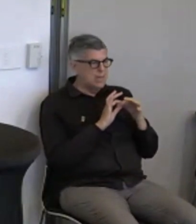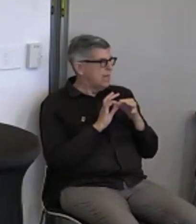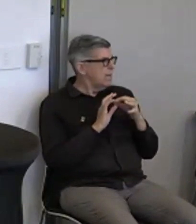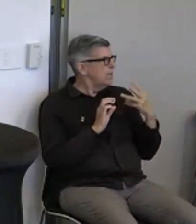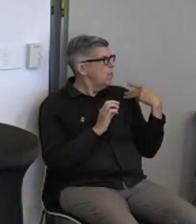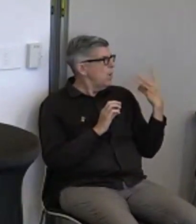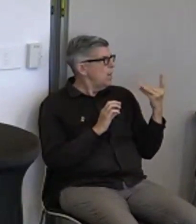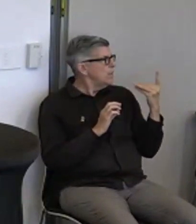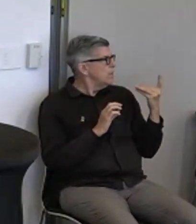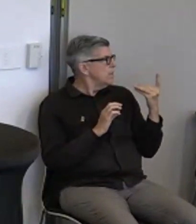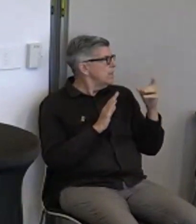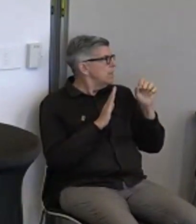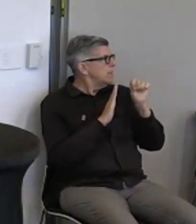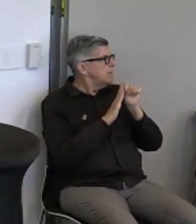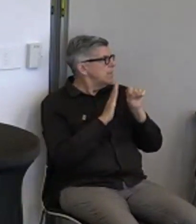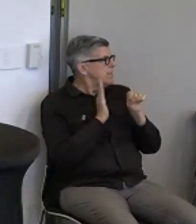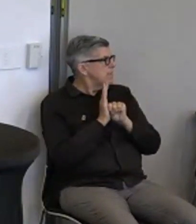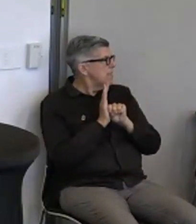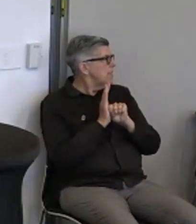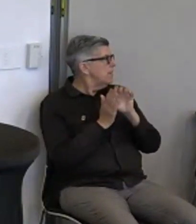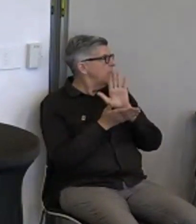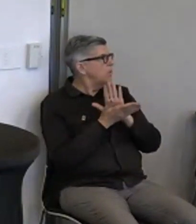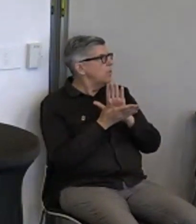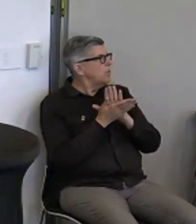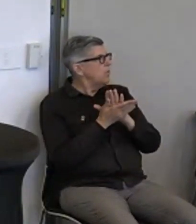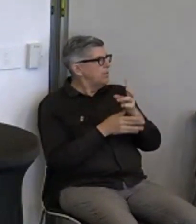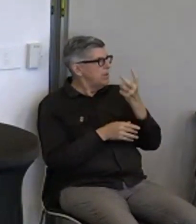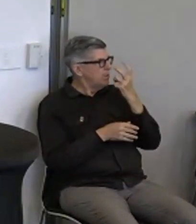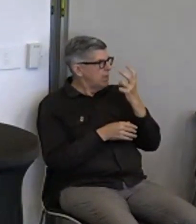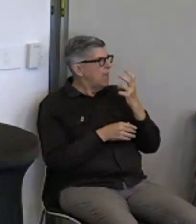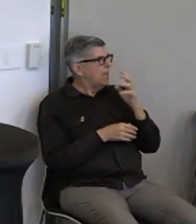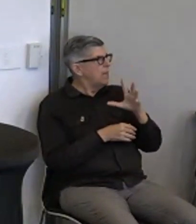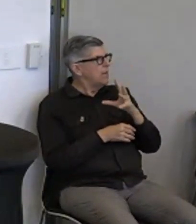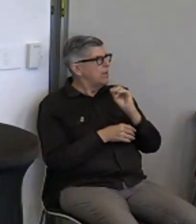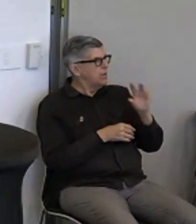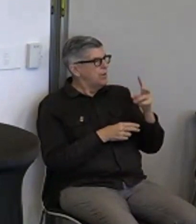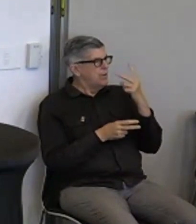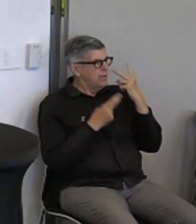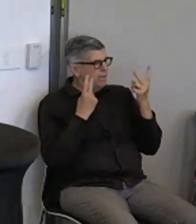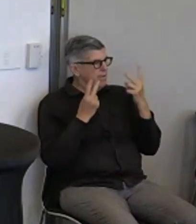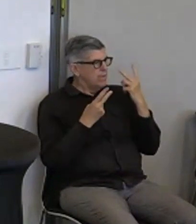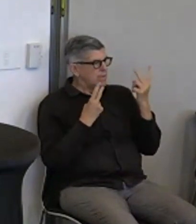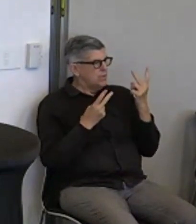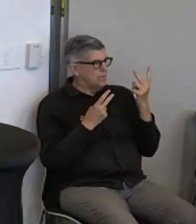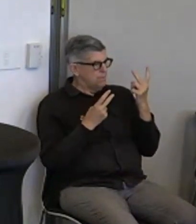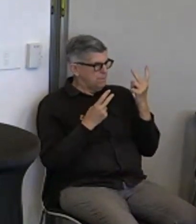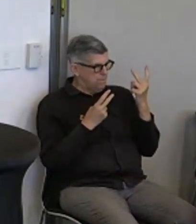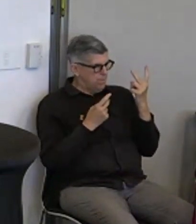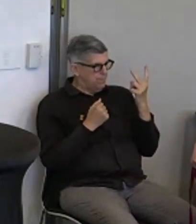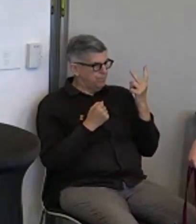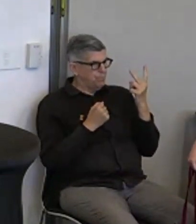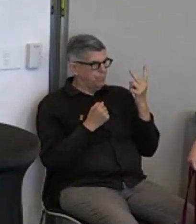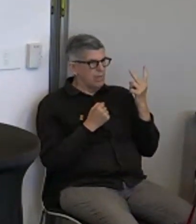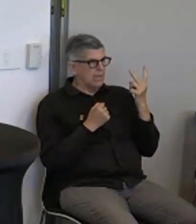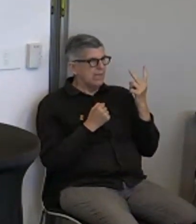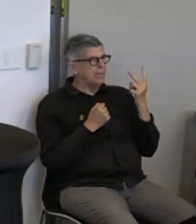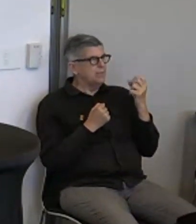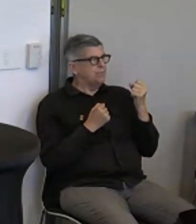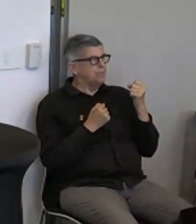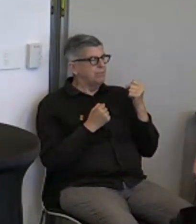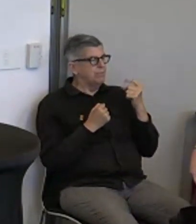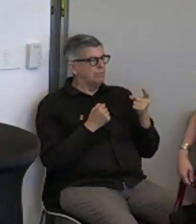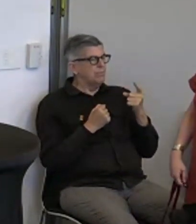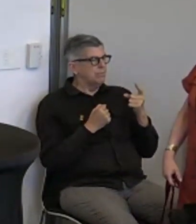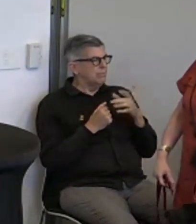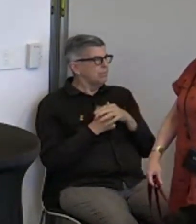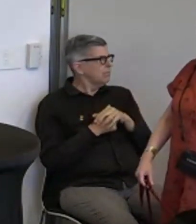Washington State School for the Blind. And her mission is to advance teachers' proficiency with access